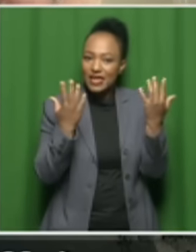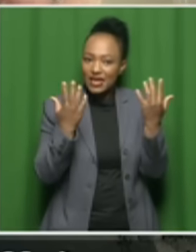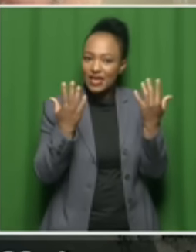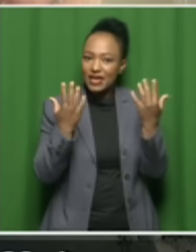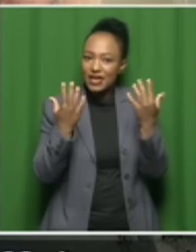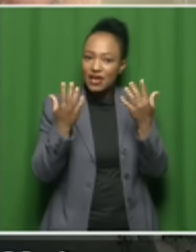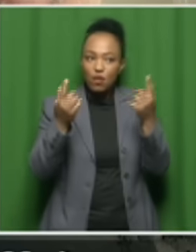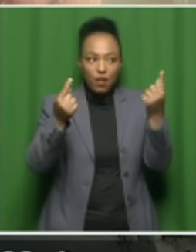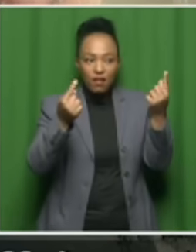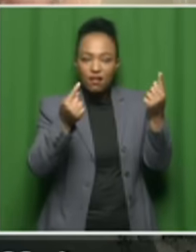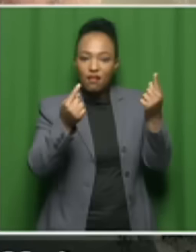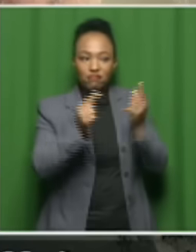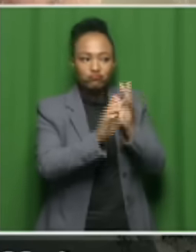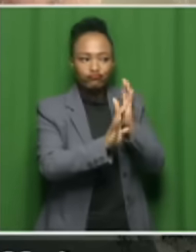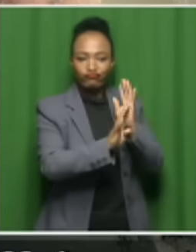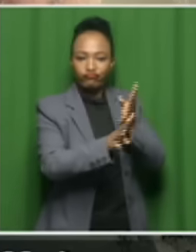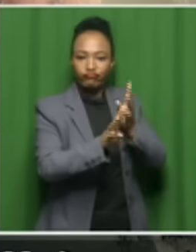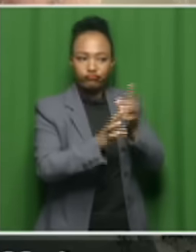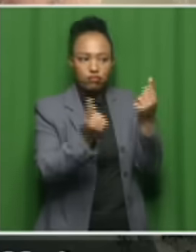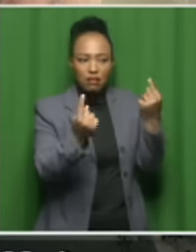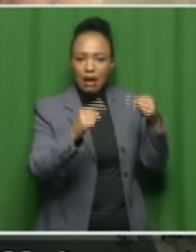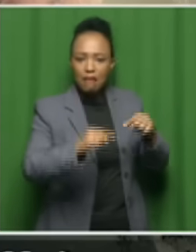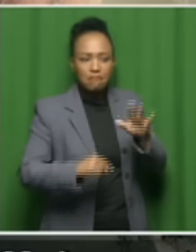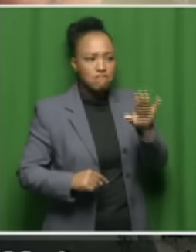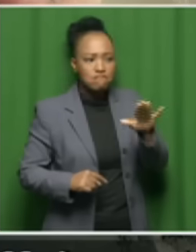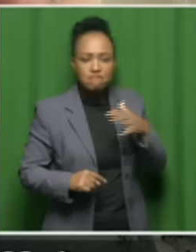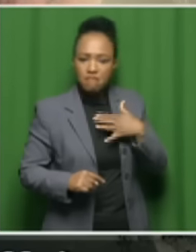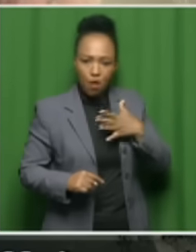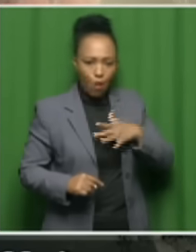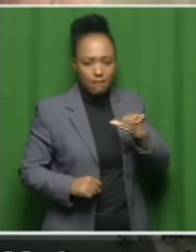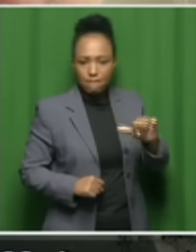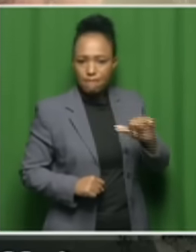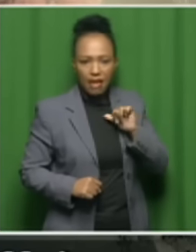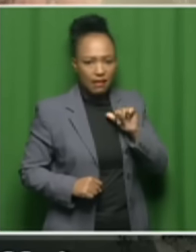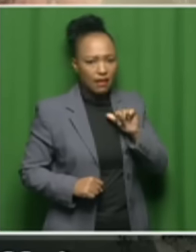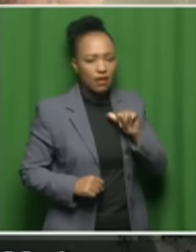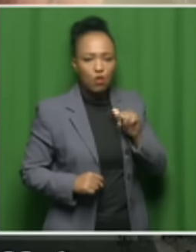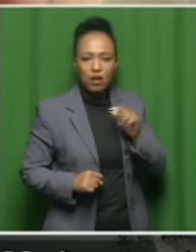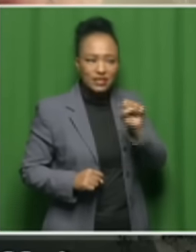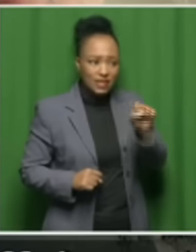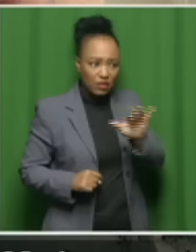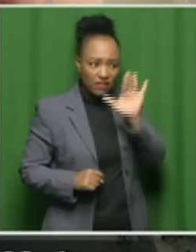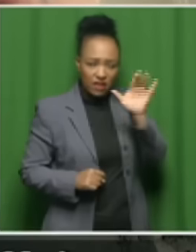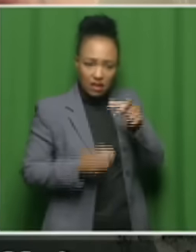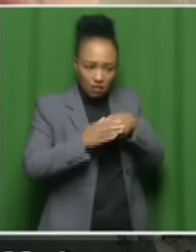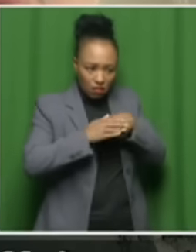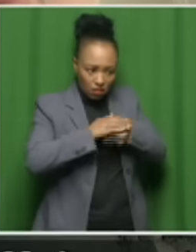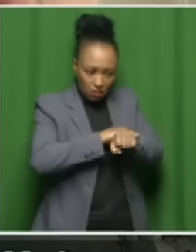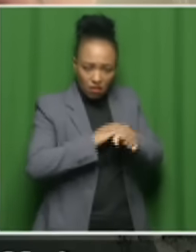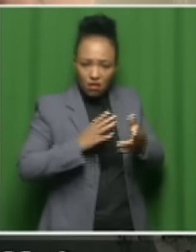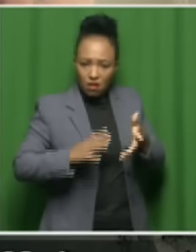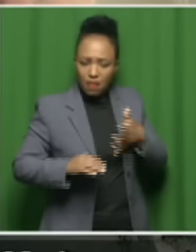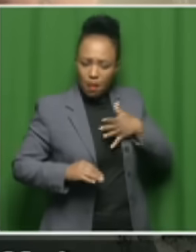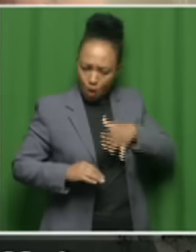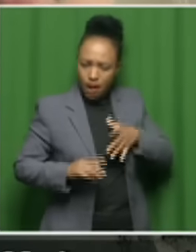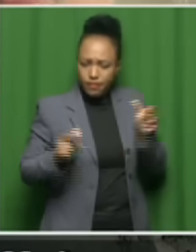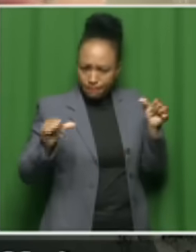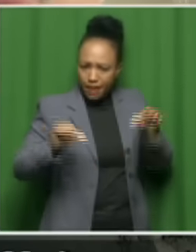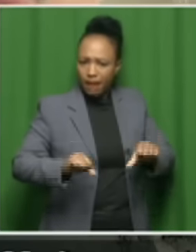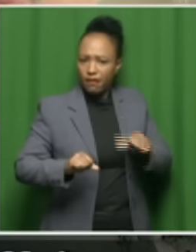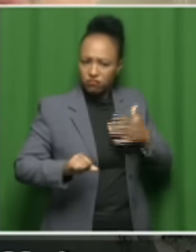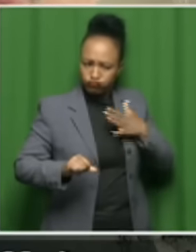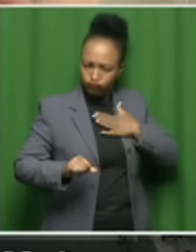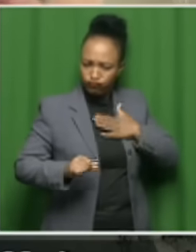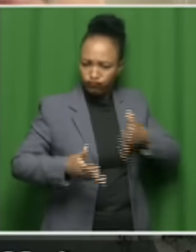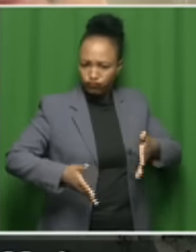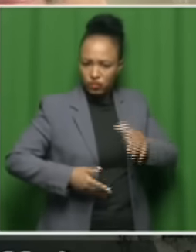their cases to reinstate citizenship. Thousands, maybe hundreds of thousands. Do we know how many people